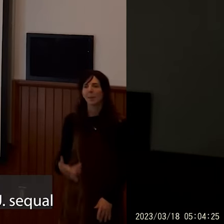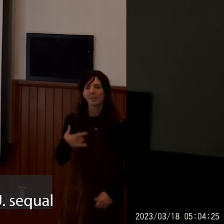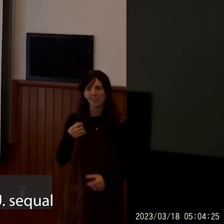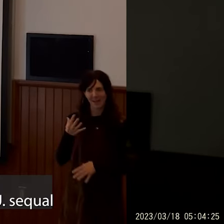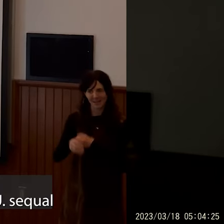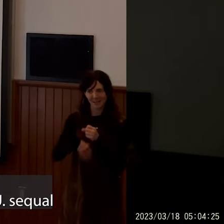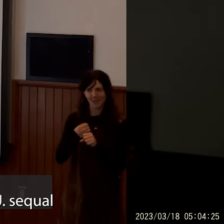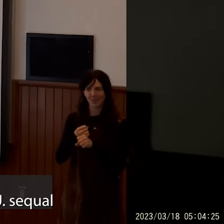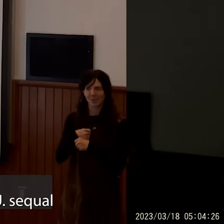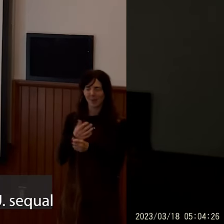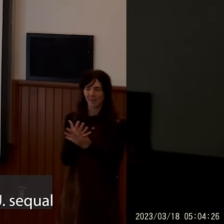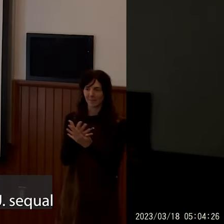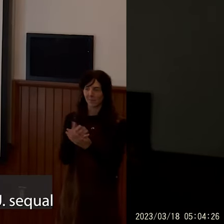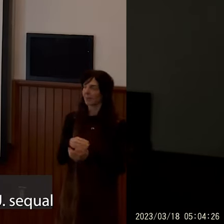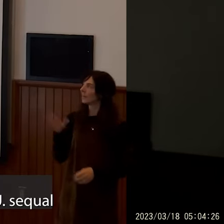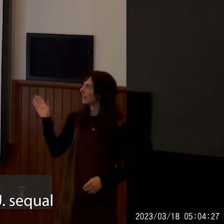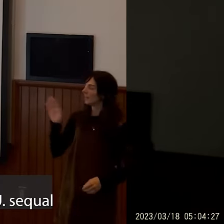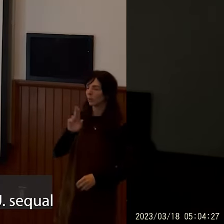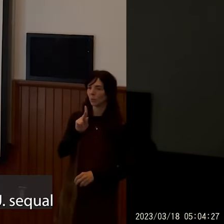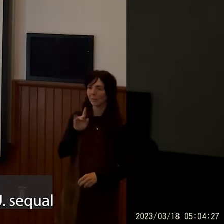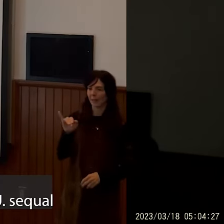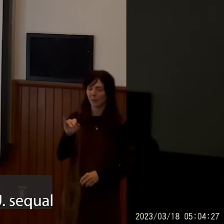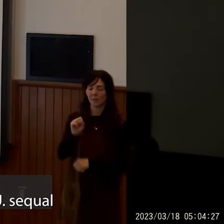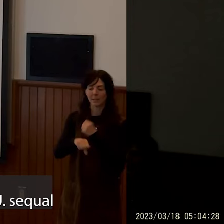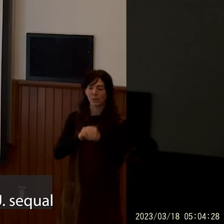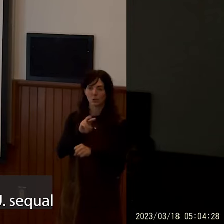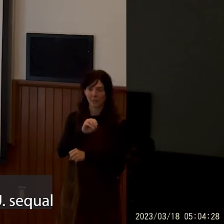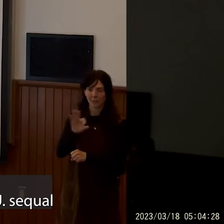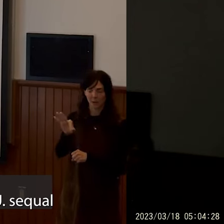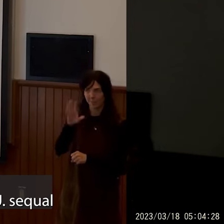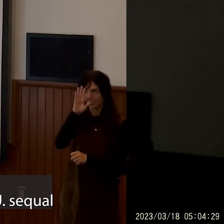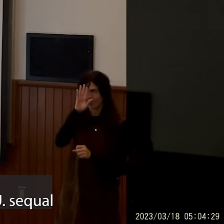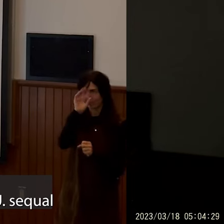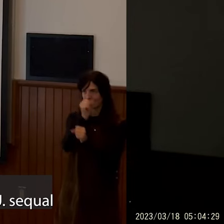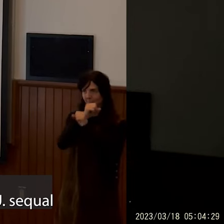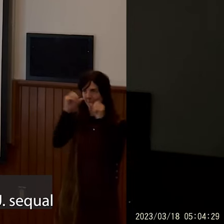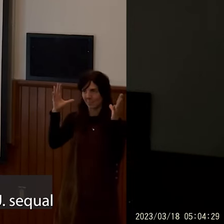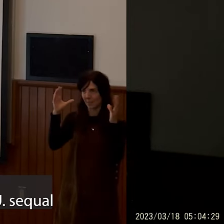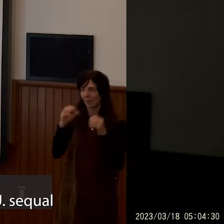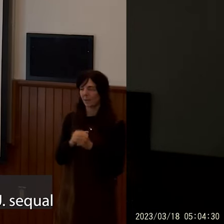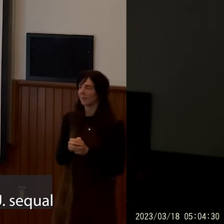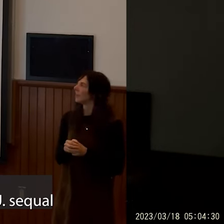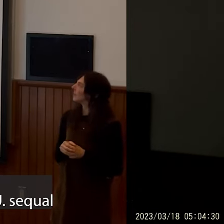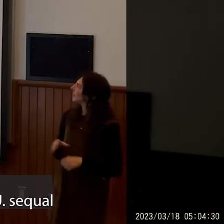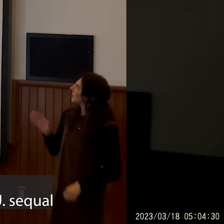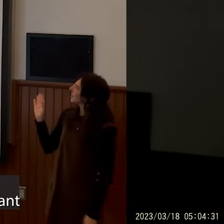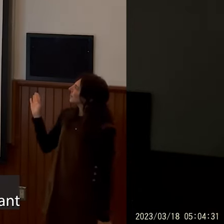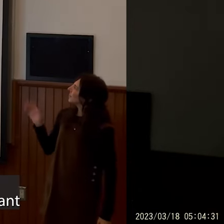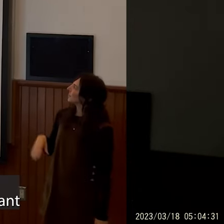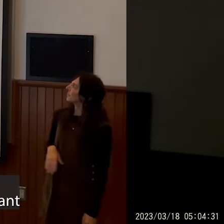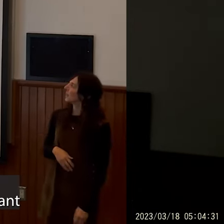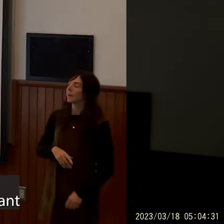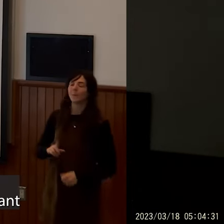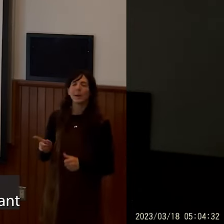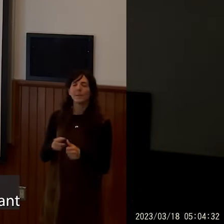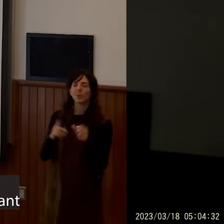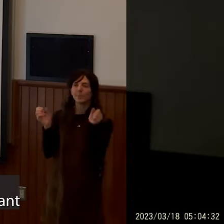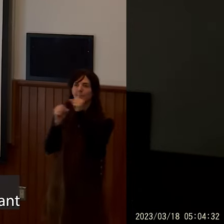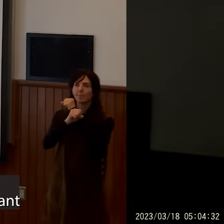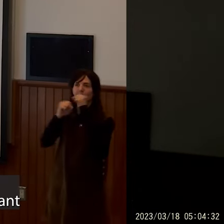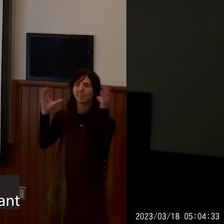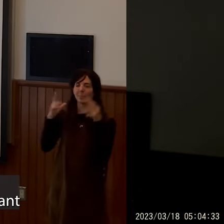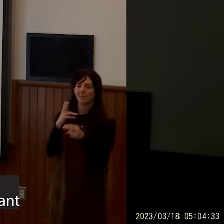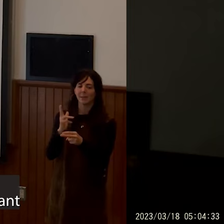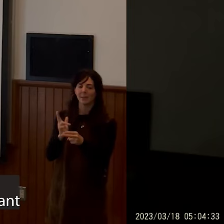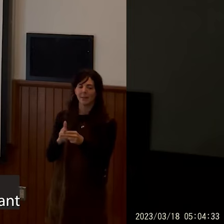Yuki was conceived in 2009. At that time, I conceived Yuki as an IKU sequel. I was thinking about how would you